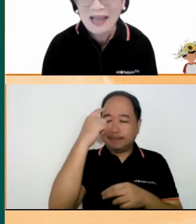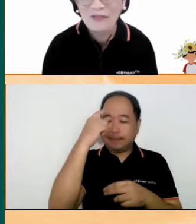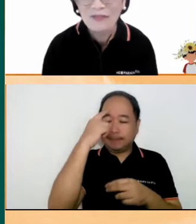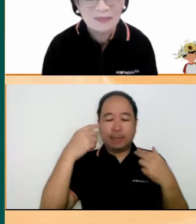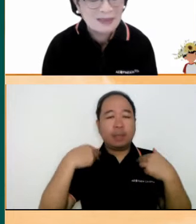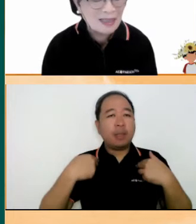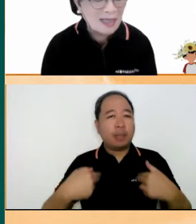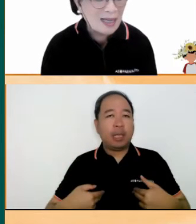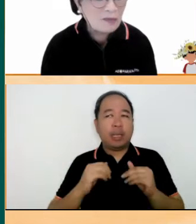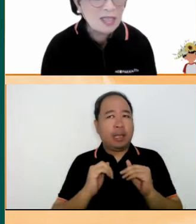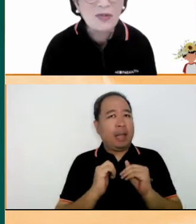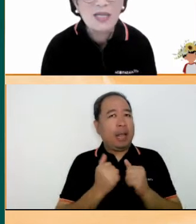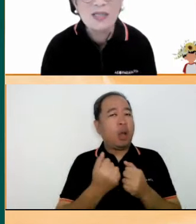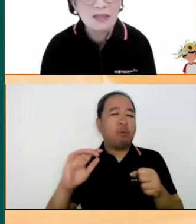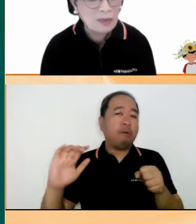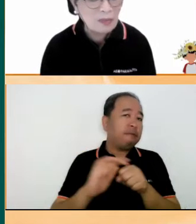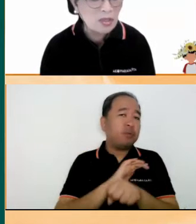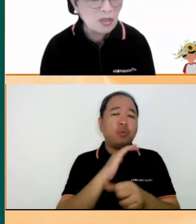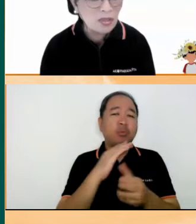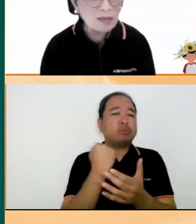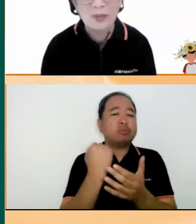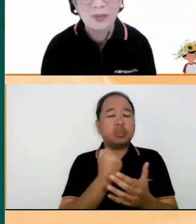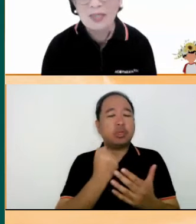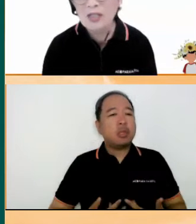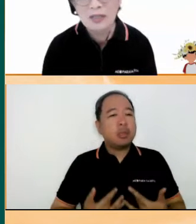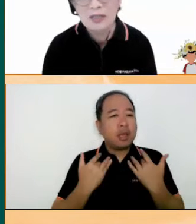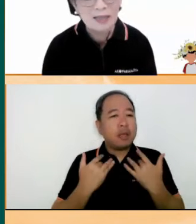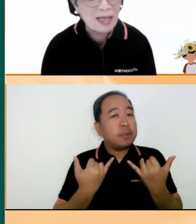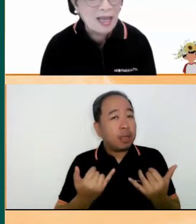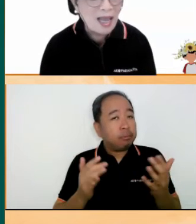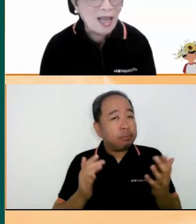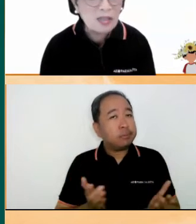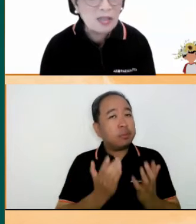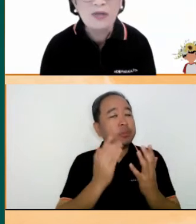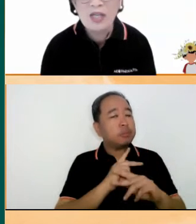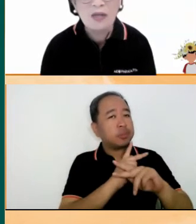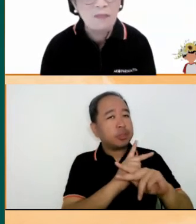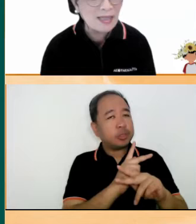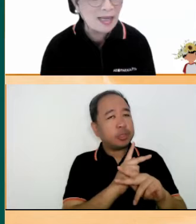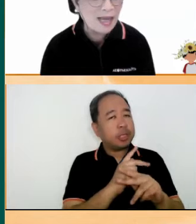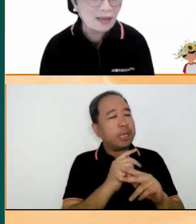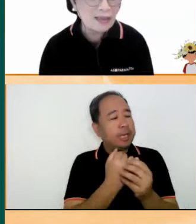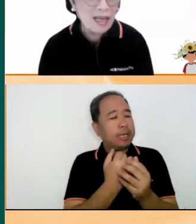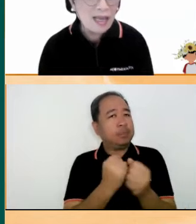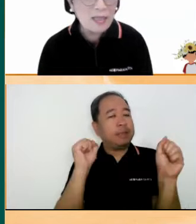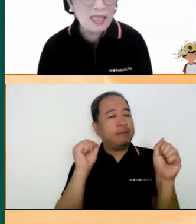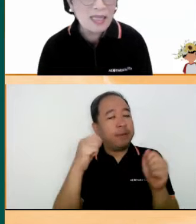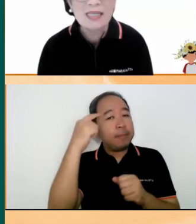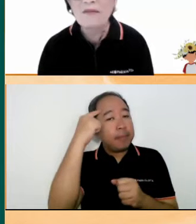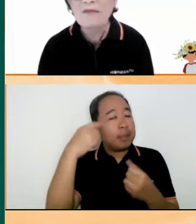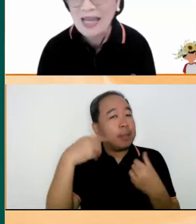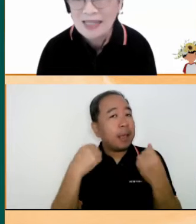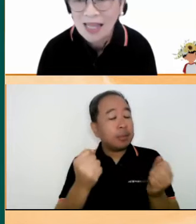life. For this reason, the promotion, protection, and restoration of mental health can be seen